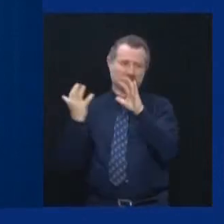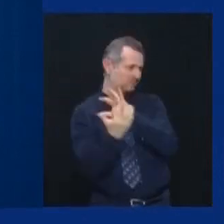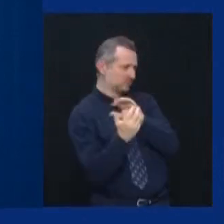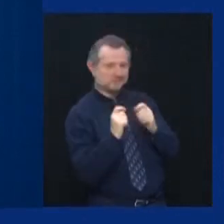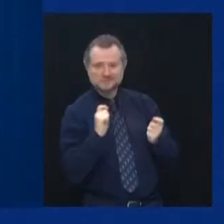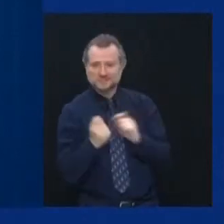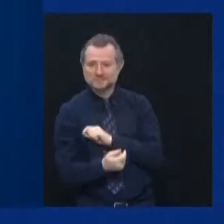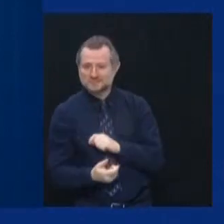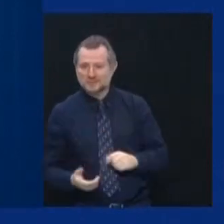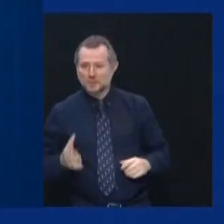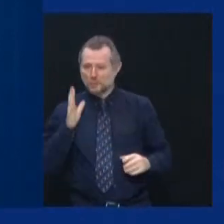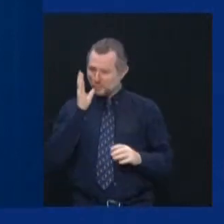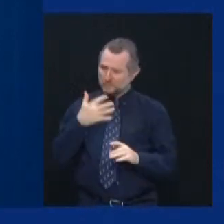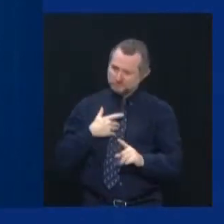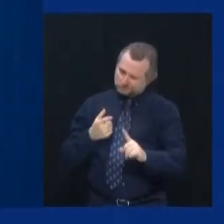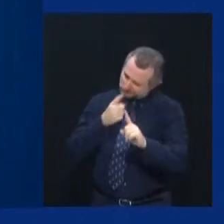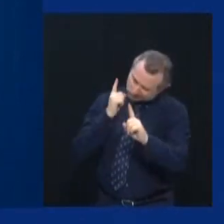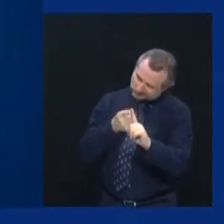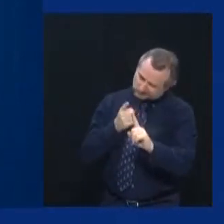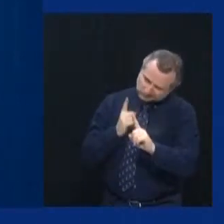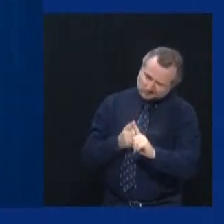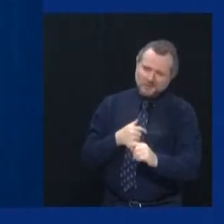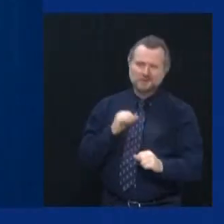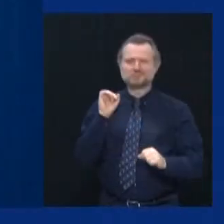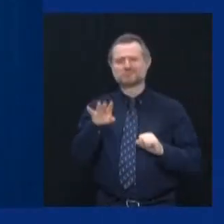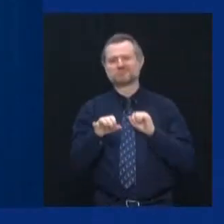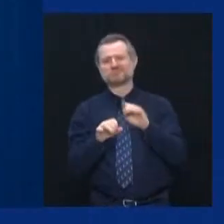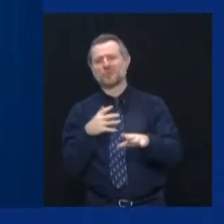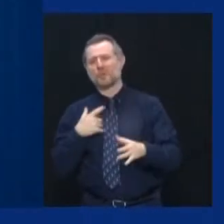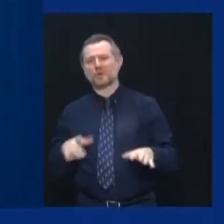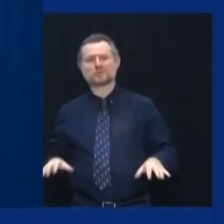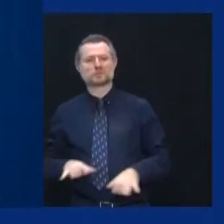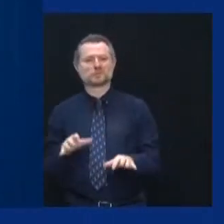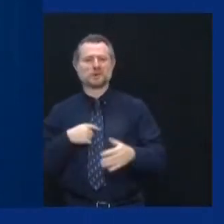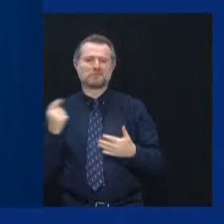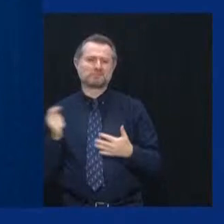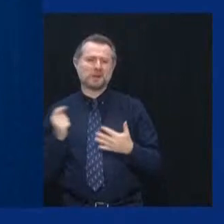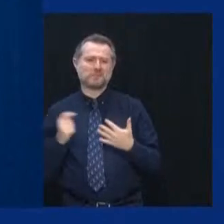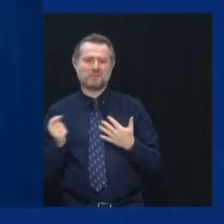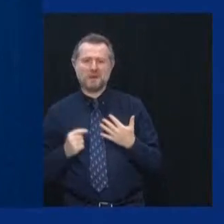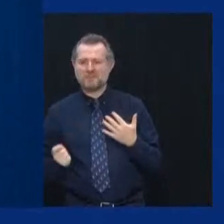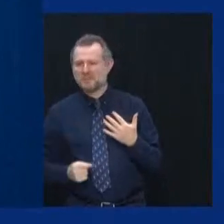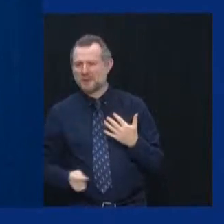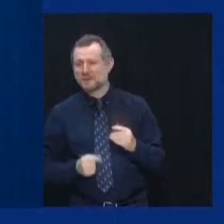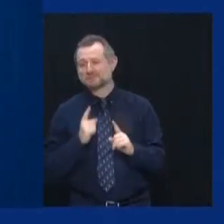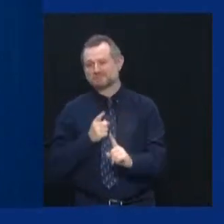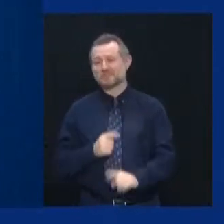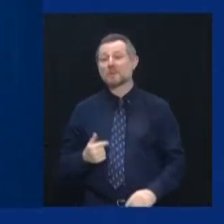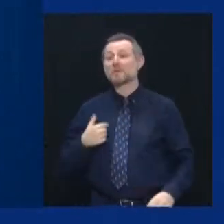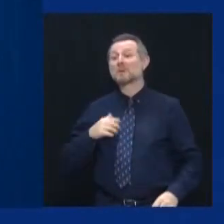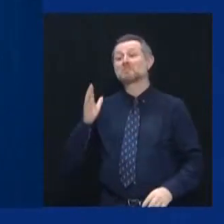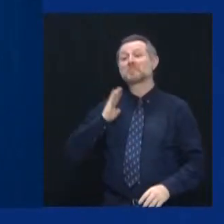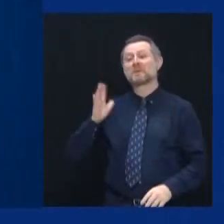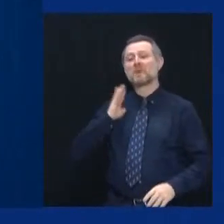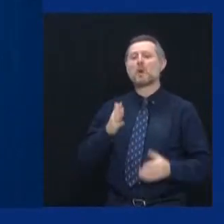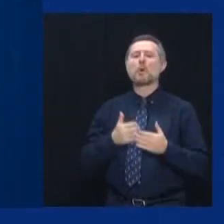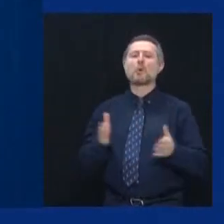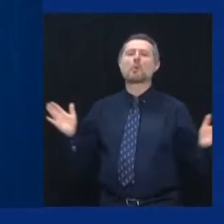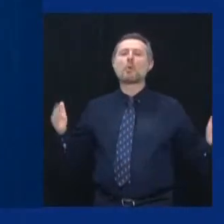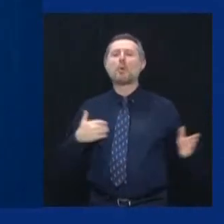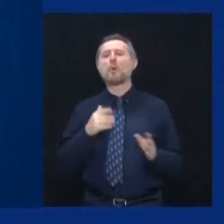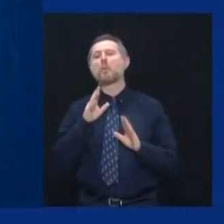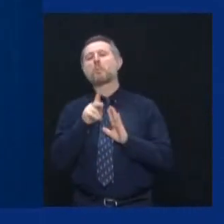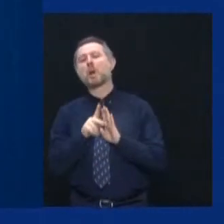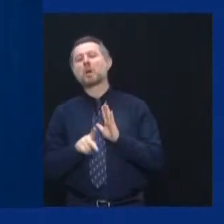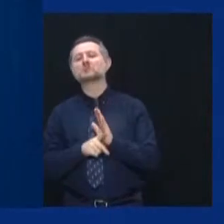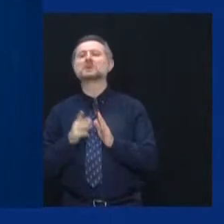specific, action-oriented State of the State, fewer global abstract policy proposals, and more